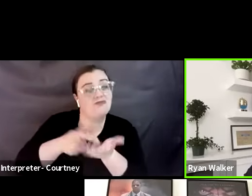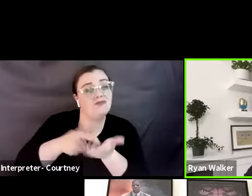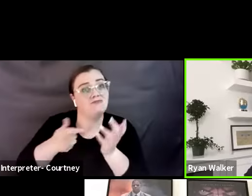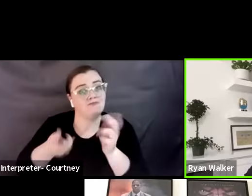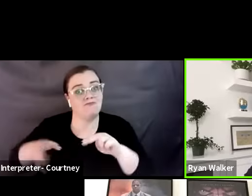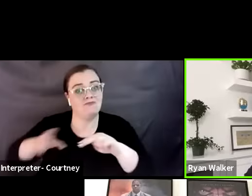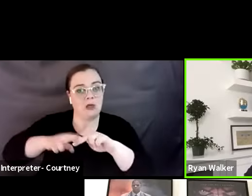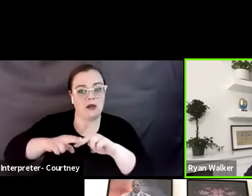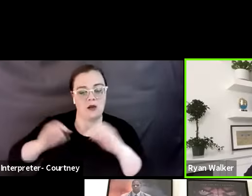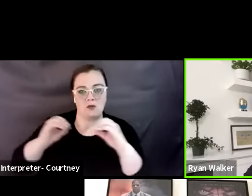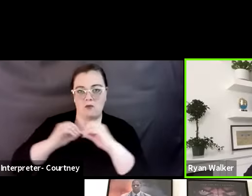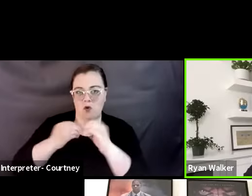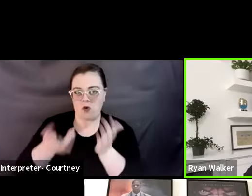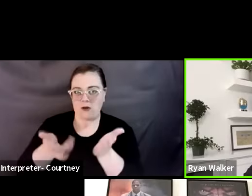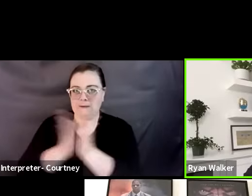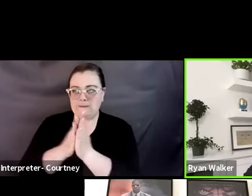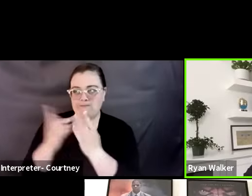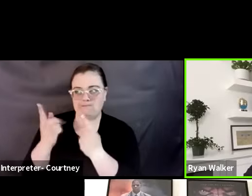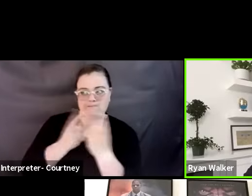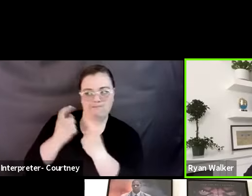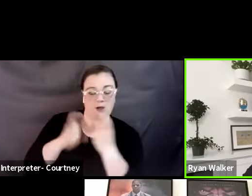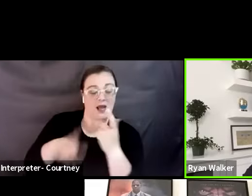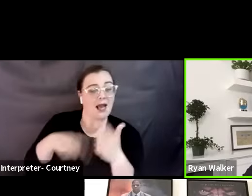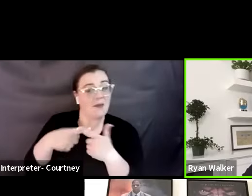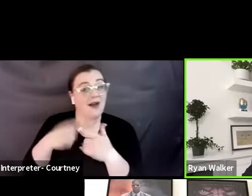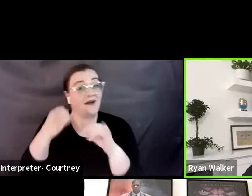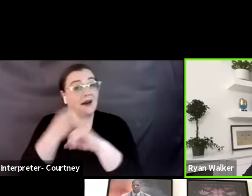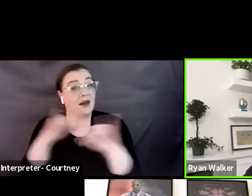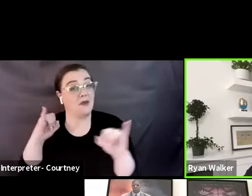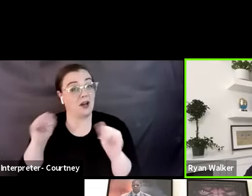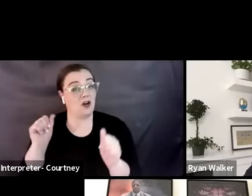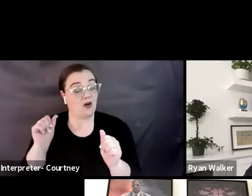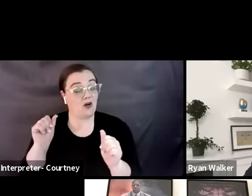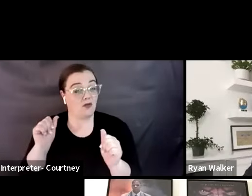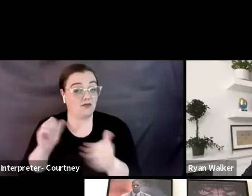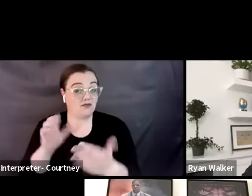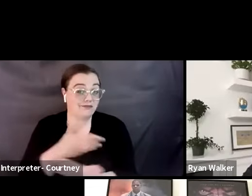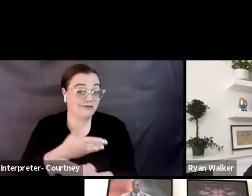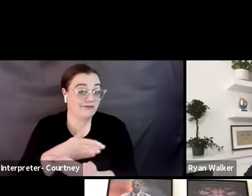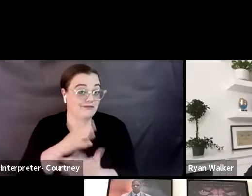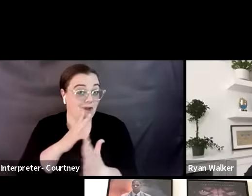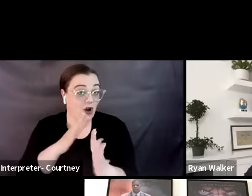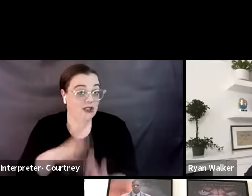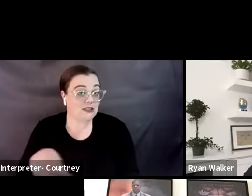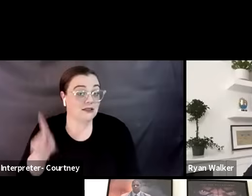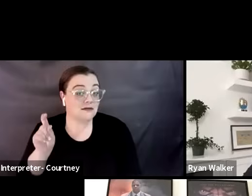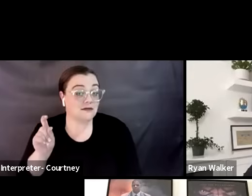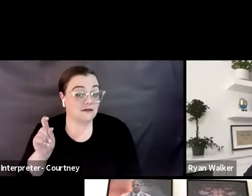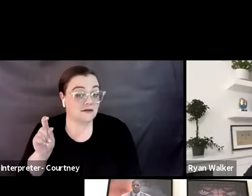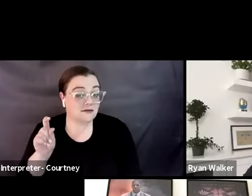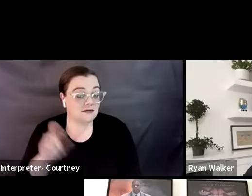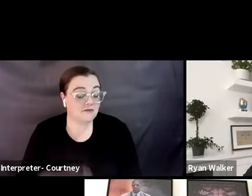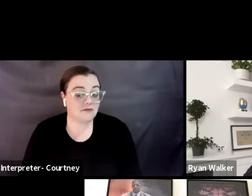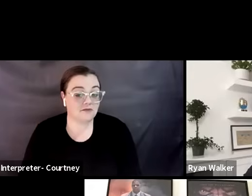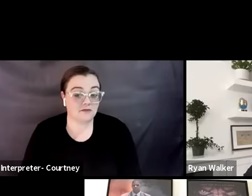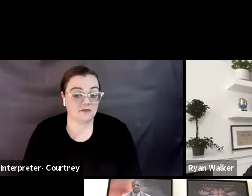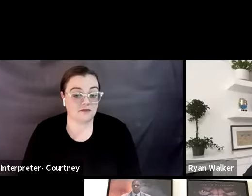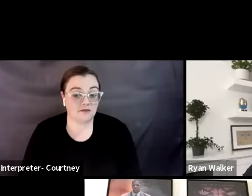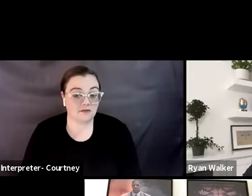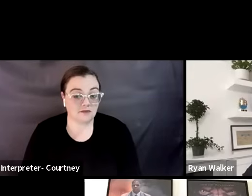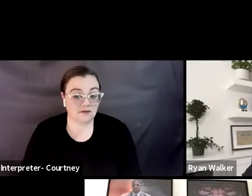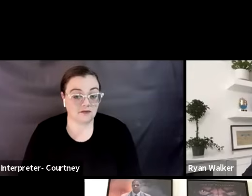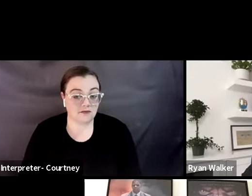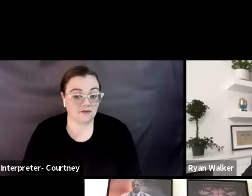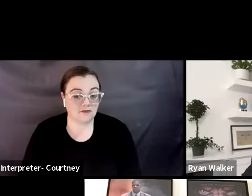independent artists, more so now than maybe 5-10 years ago? Yeah, I mean,